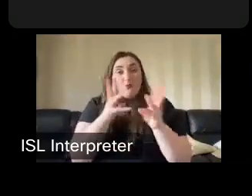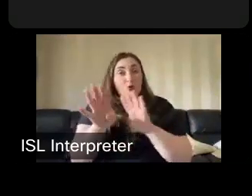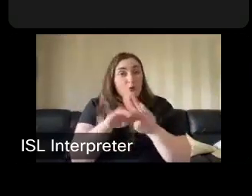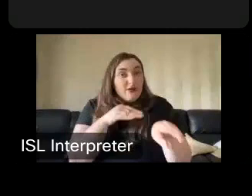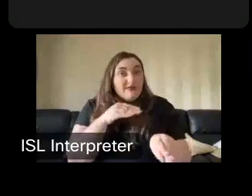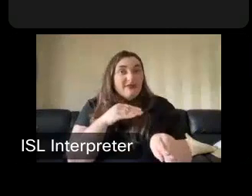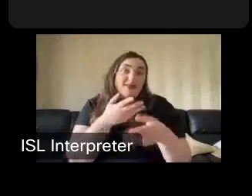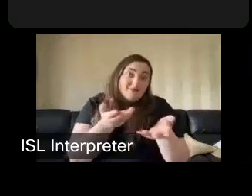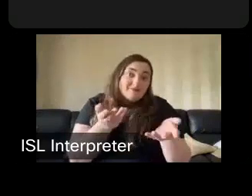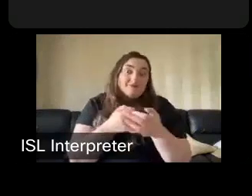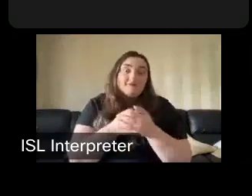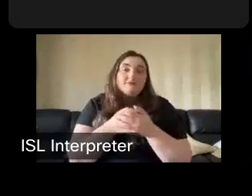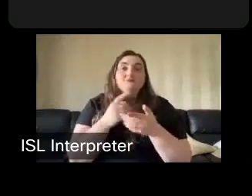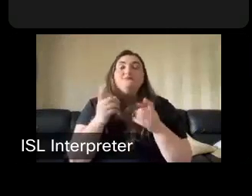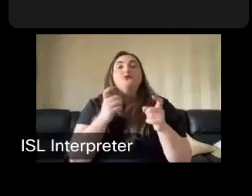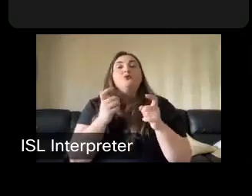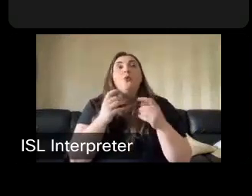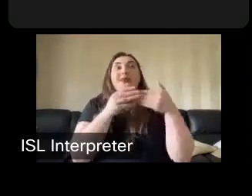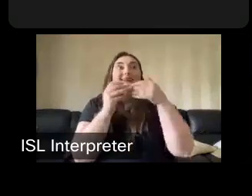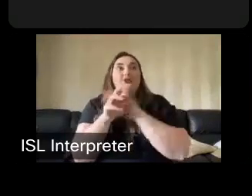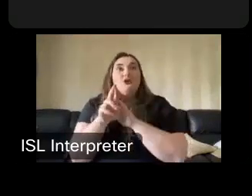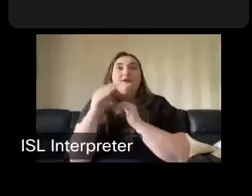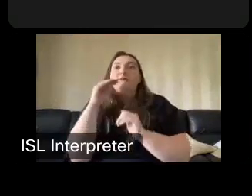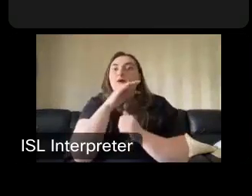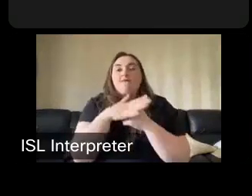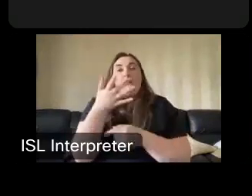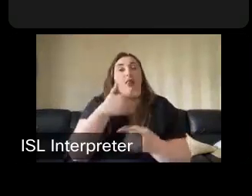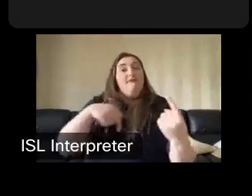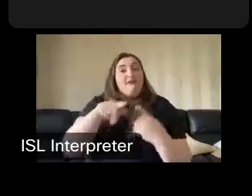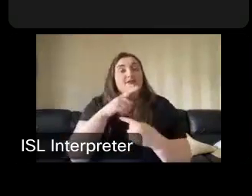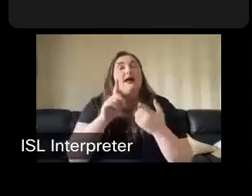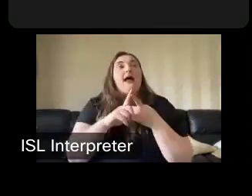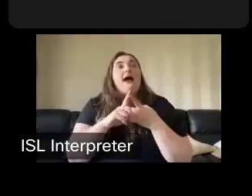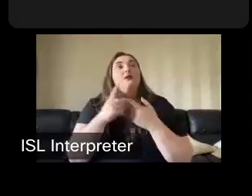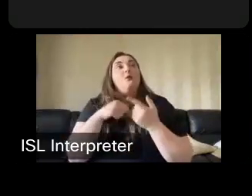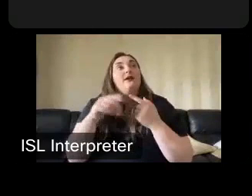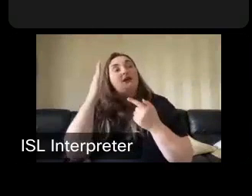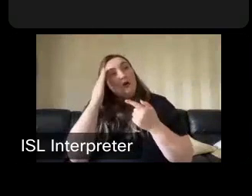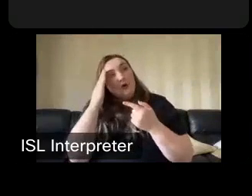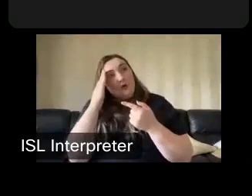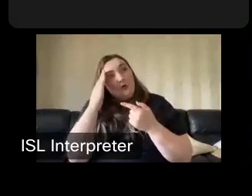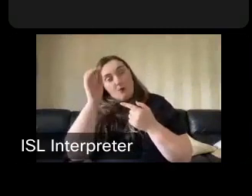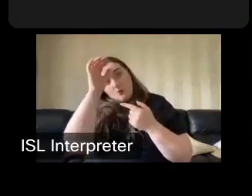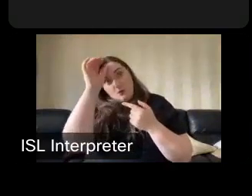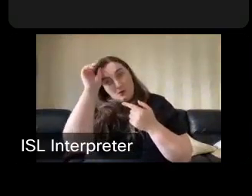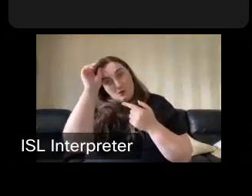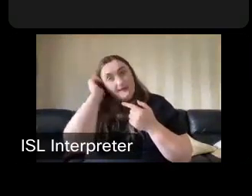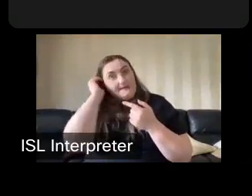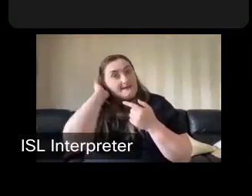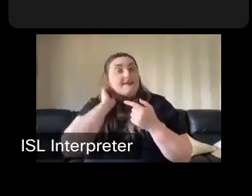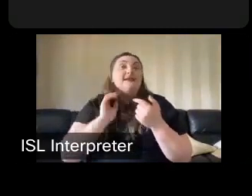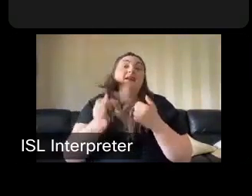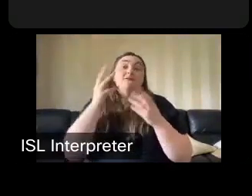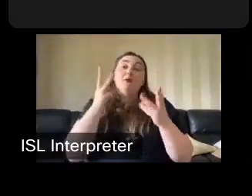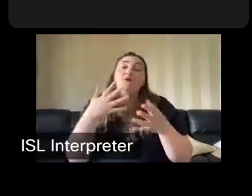work with. And so leadership is important for all of us. We know, though, that if you want to have a